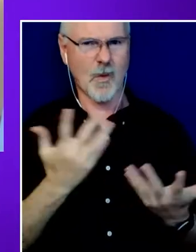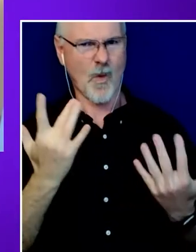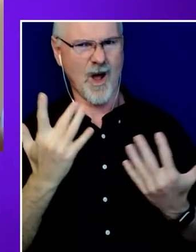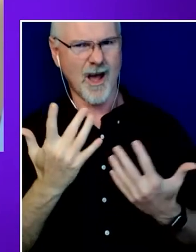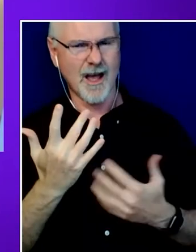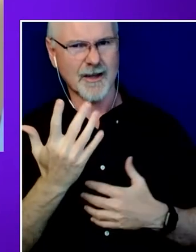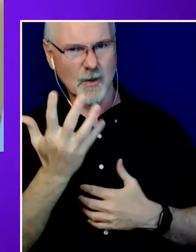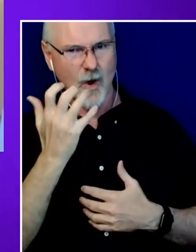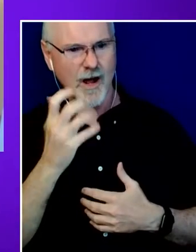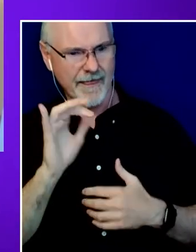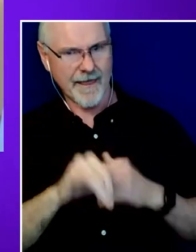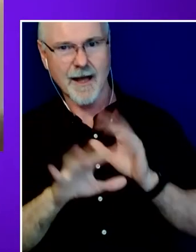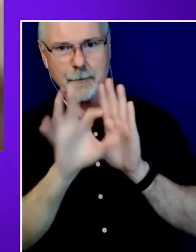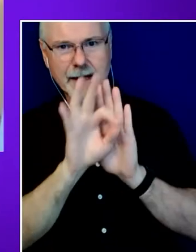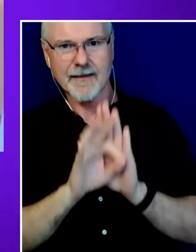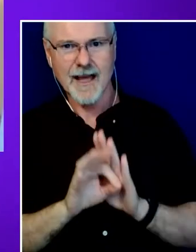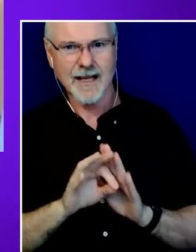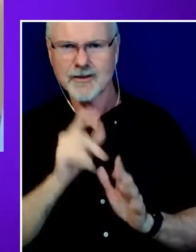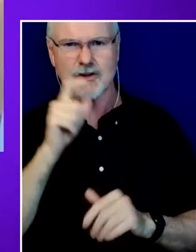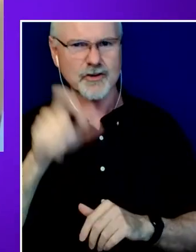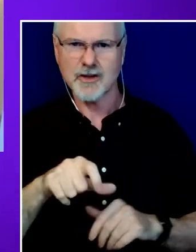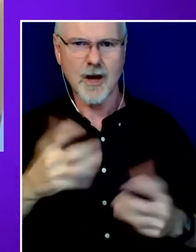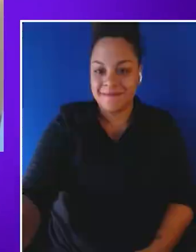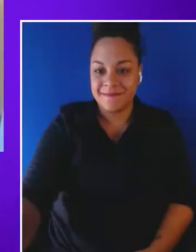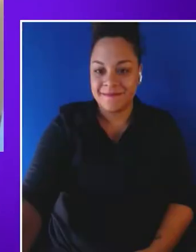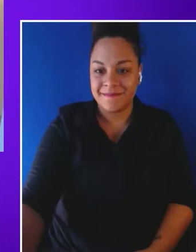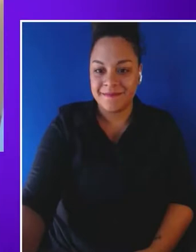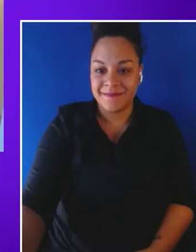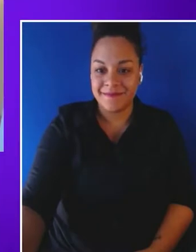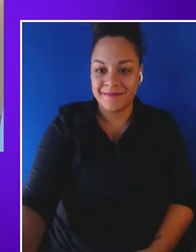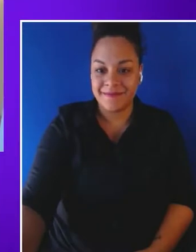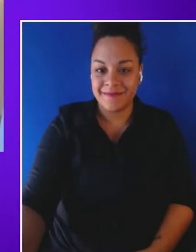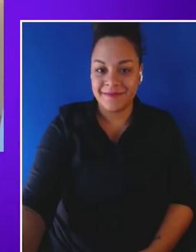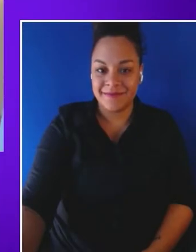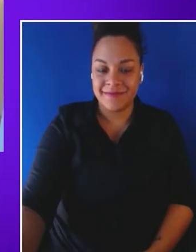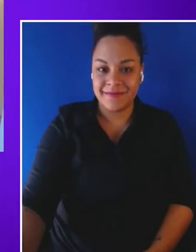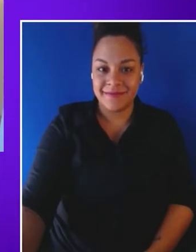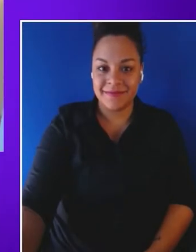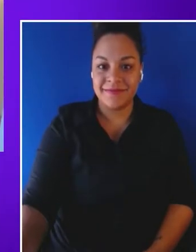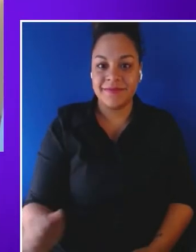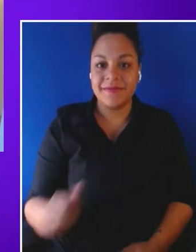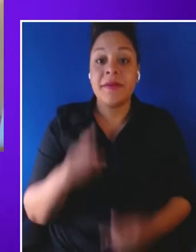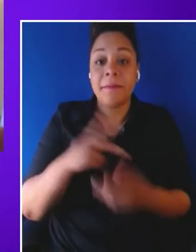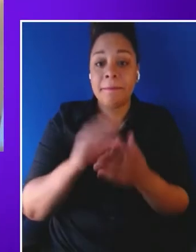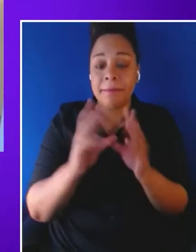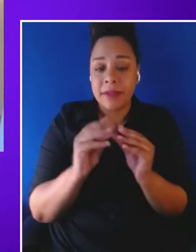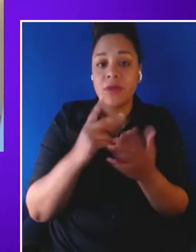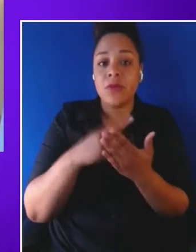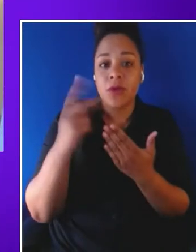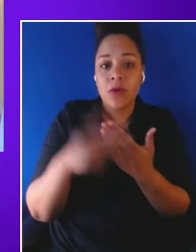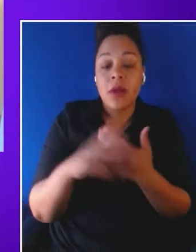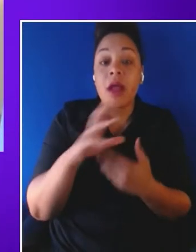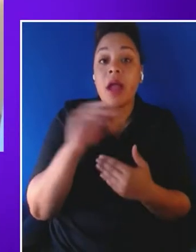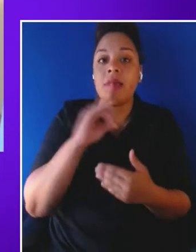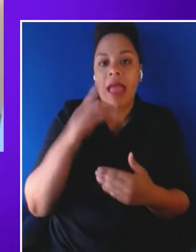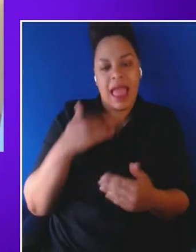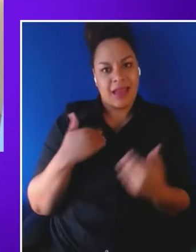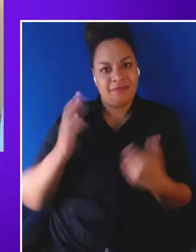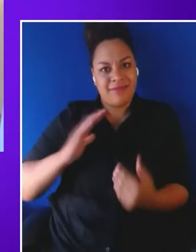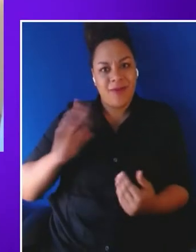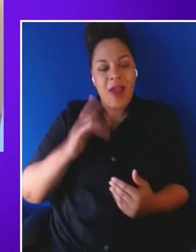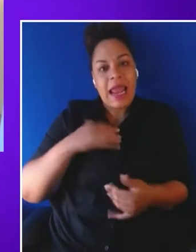space. I myself, like, if I wanted to put in my height in this one particular meeting program, there was a height minimum.